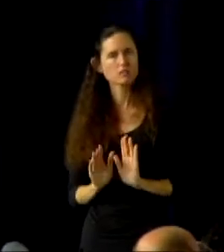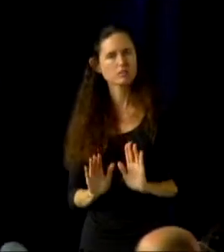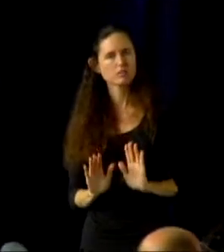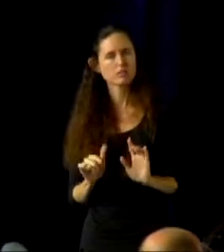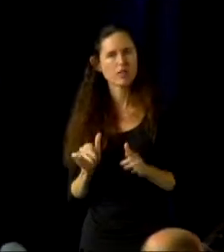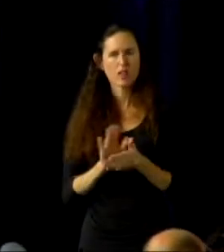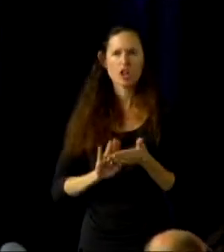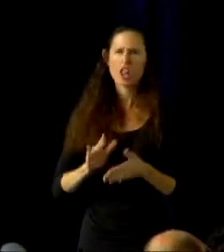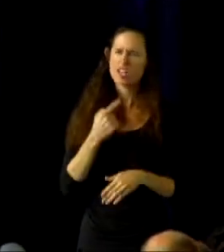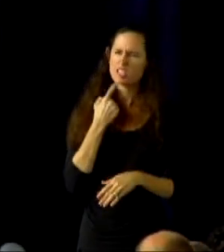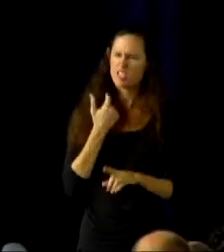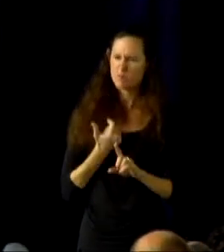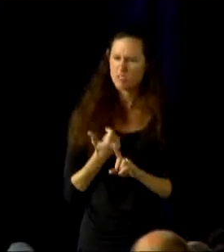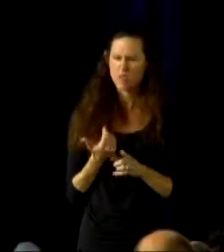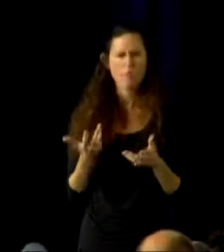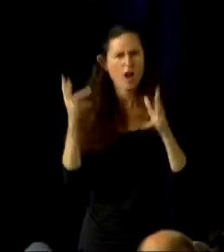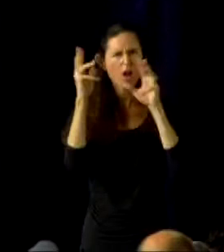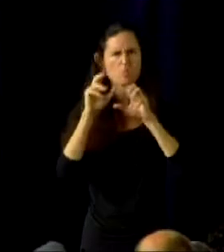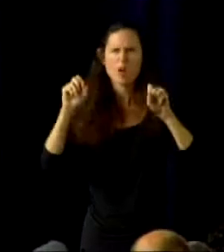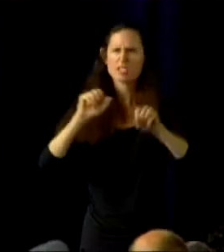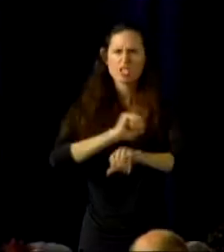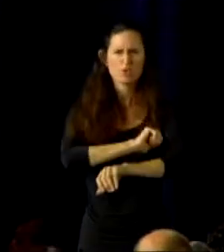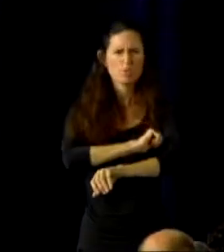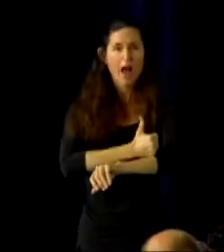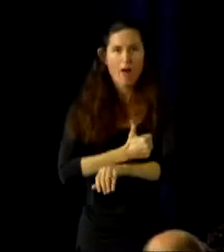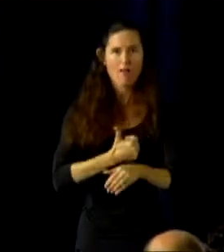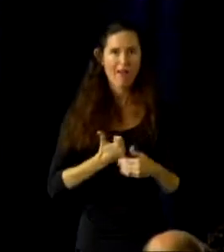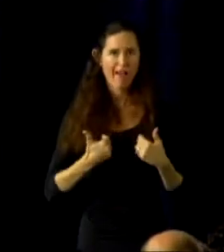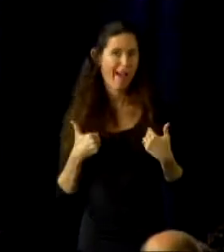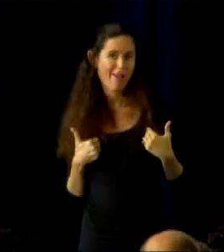and I said to myself, what presidential power do I have?